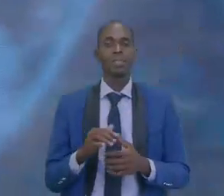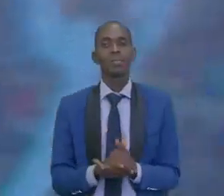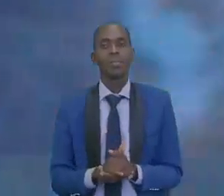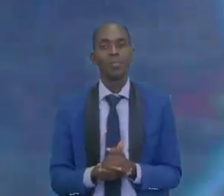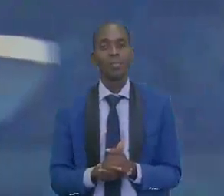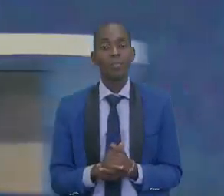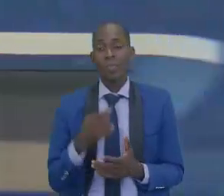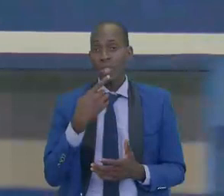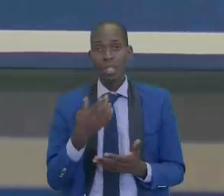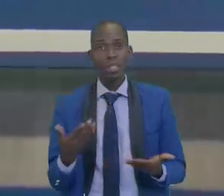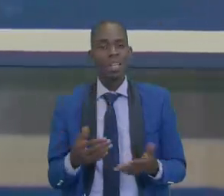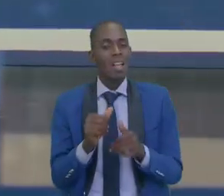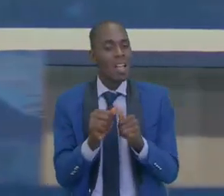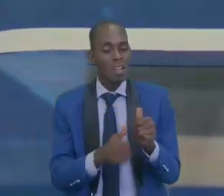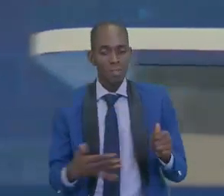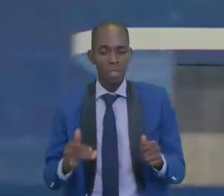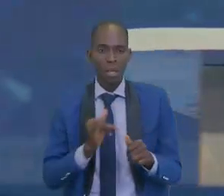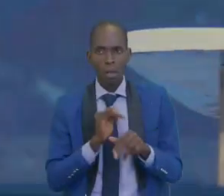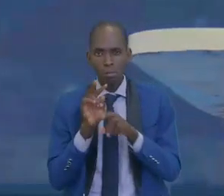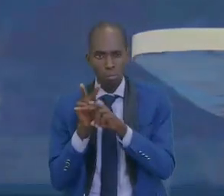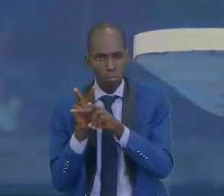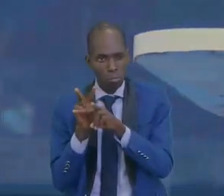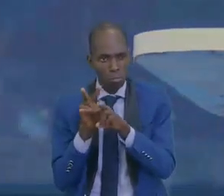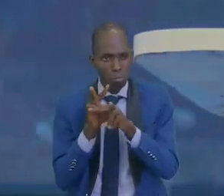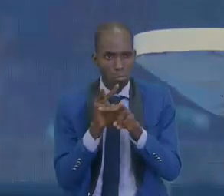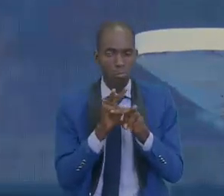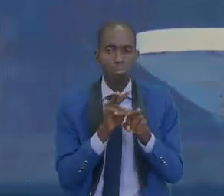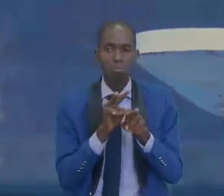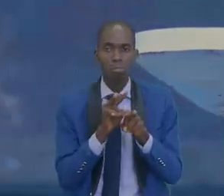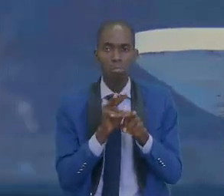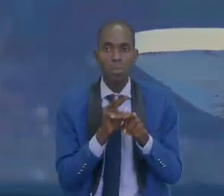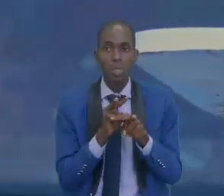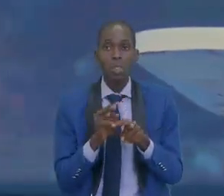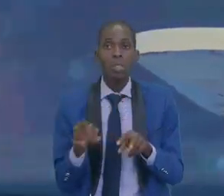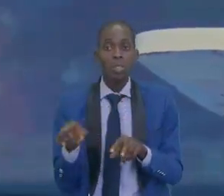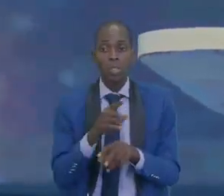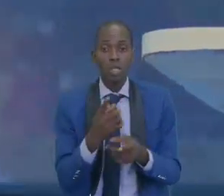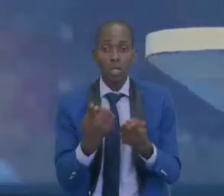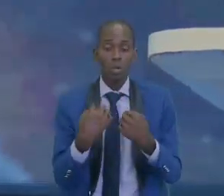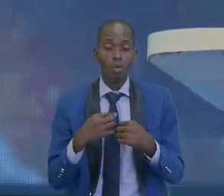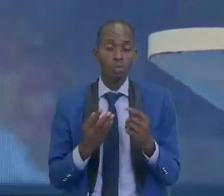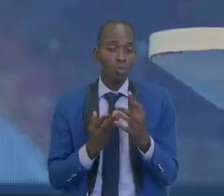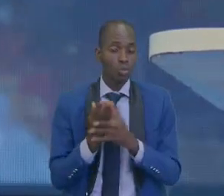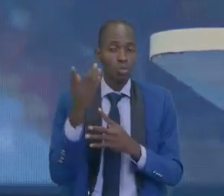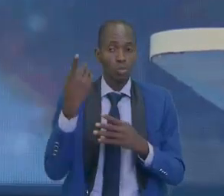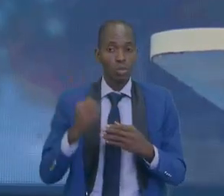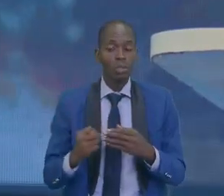says, everything I look at, they come through the window of my